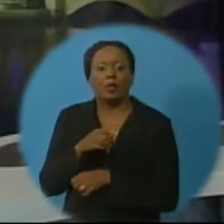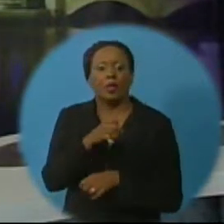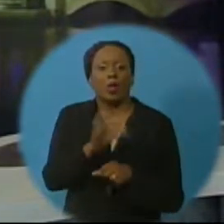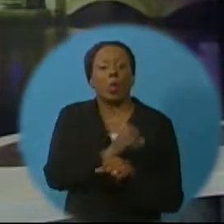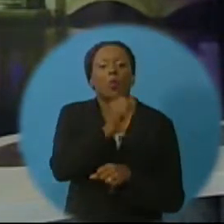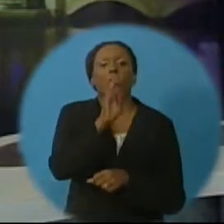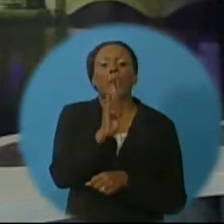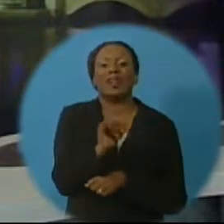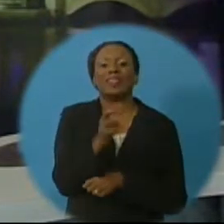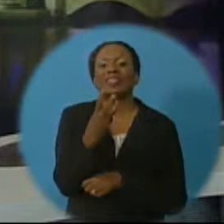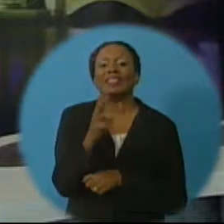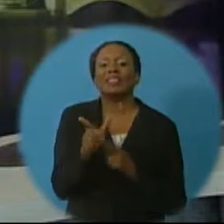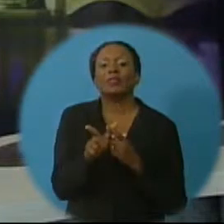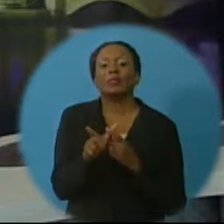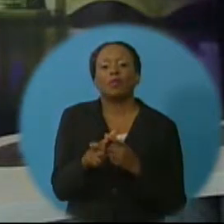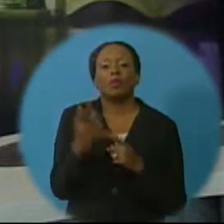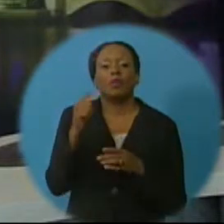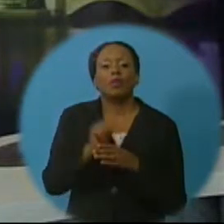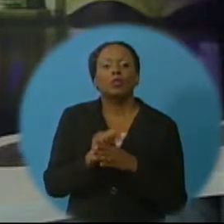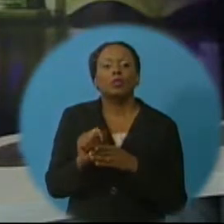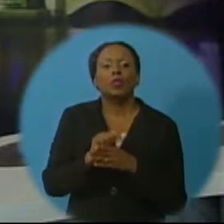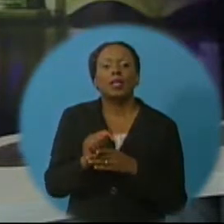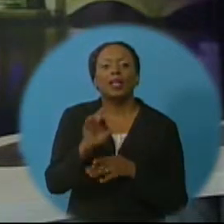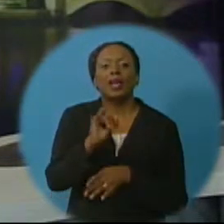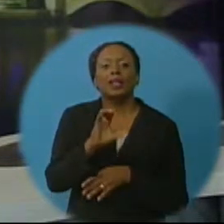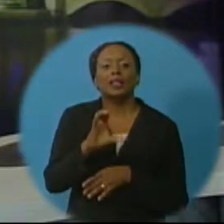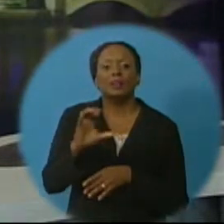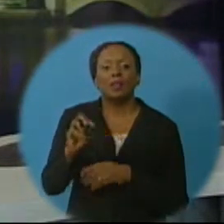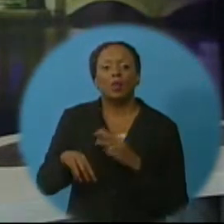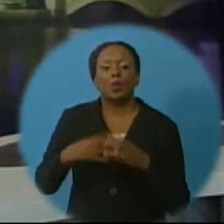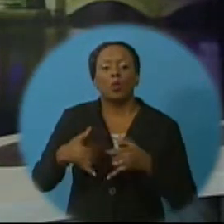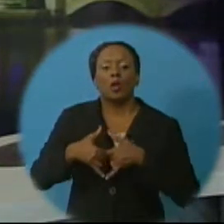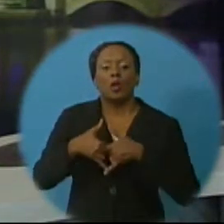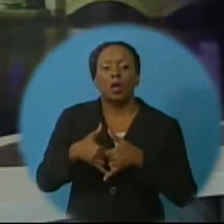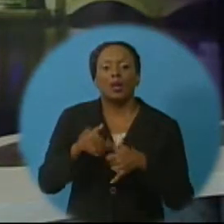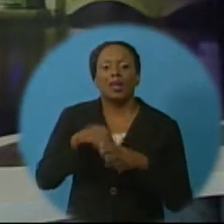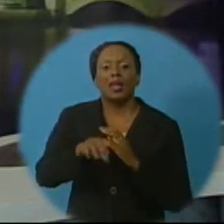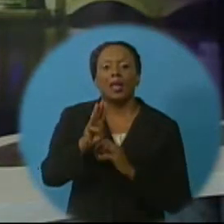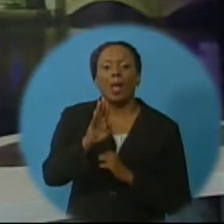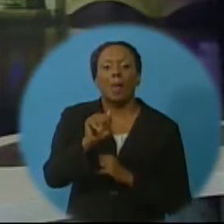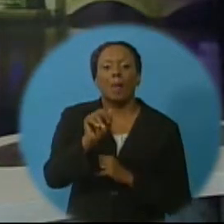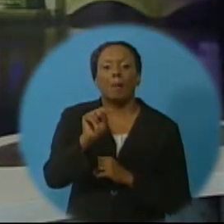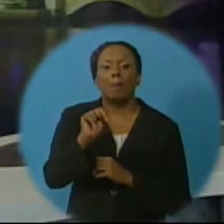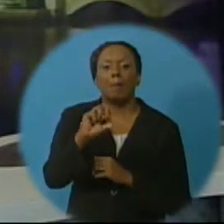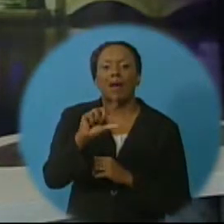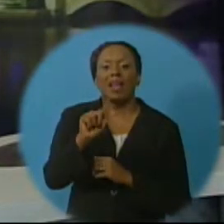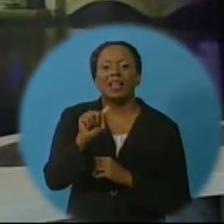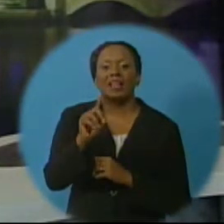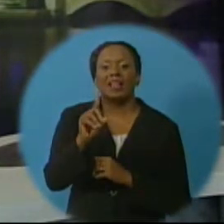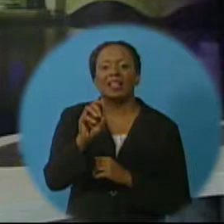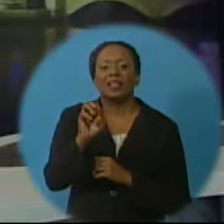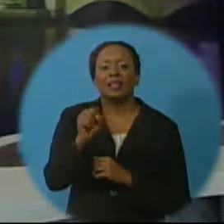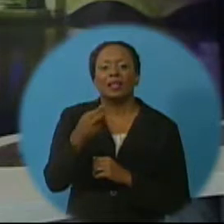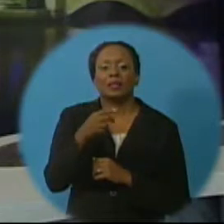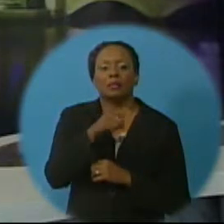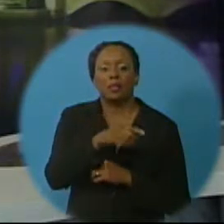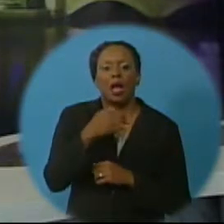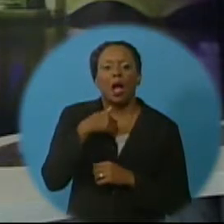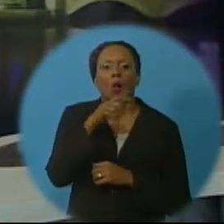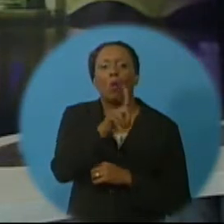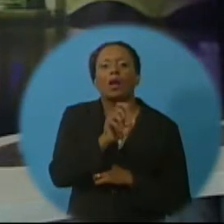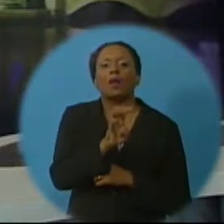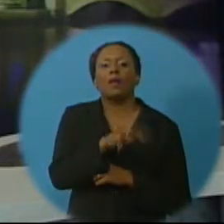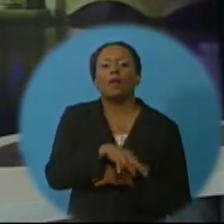final warm-up match at the ICC World T20 in Bangladesh. Sent into bat, Windies women made 144 for 3 from their